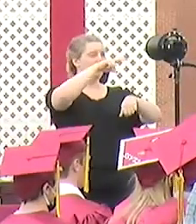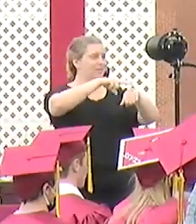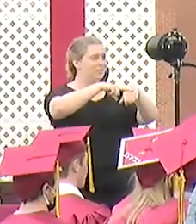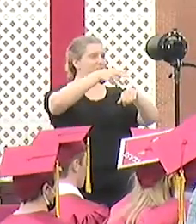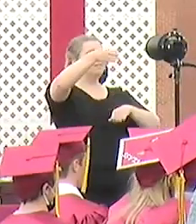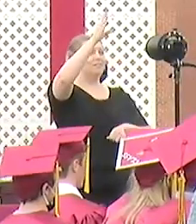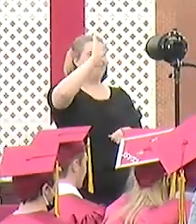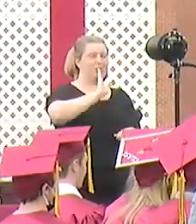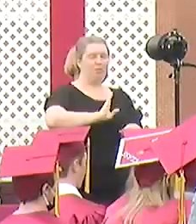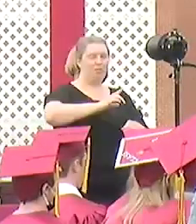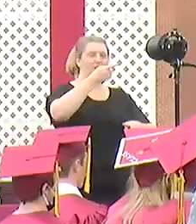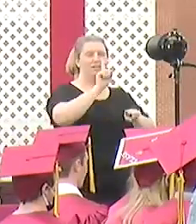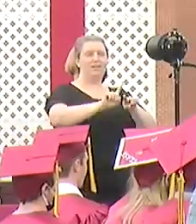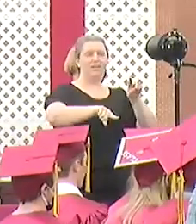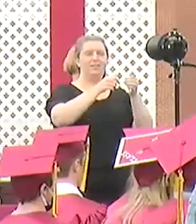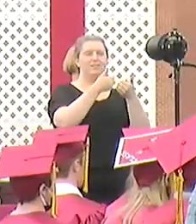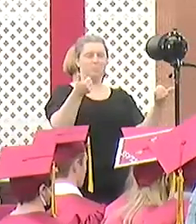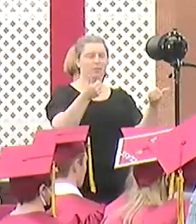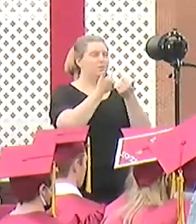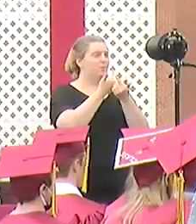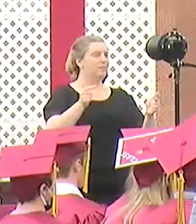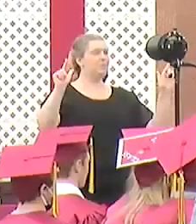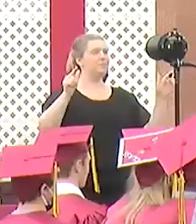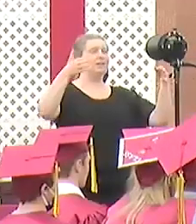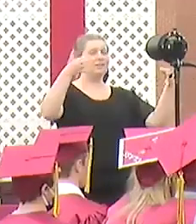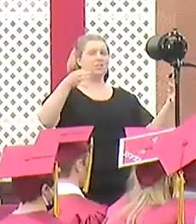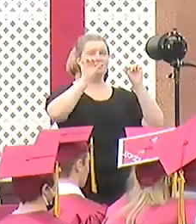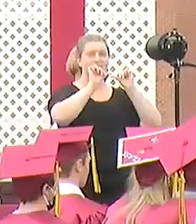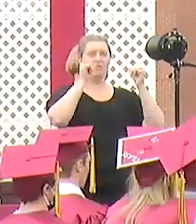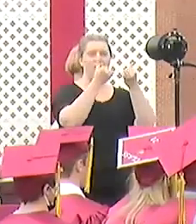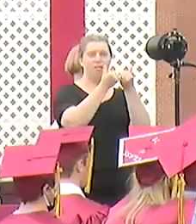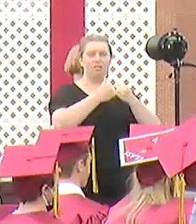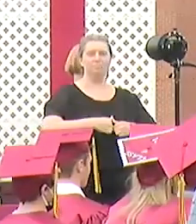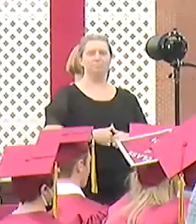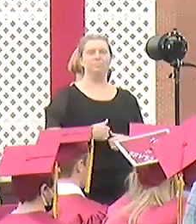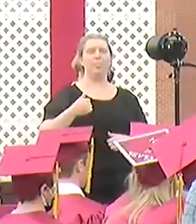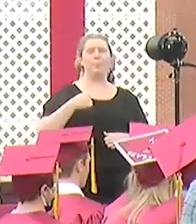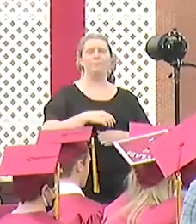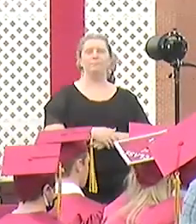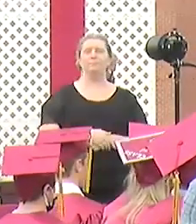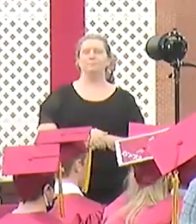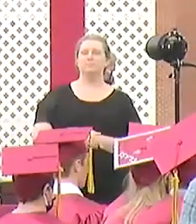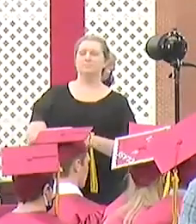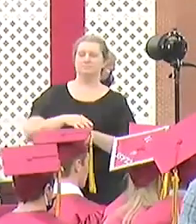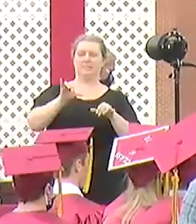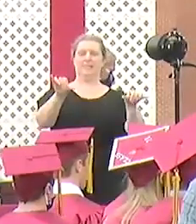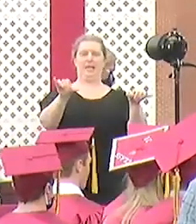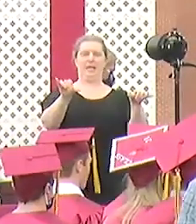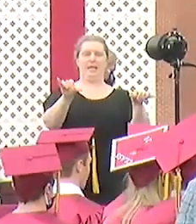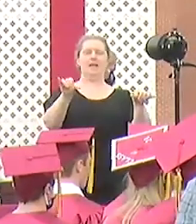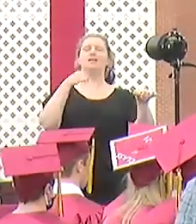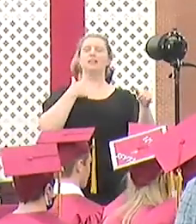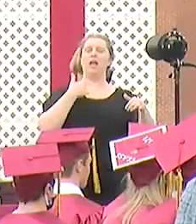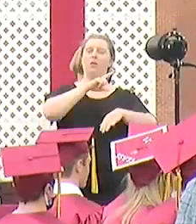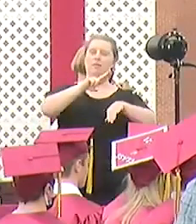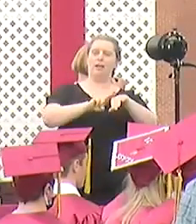one nation, under God, indivisible, with liberty and justice for all. Please remain standing as the chamber singers